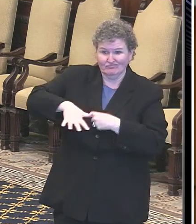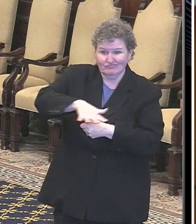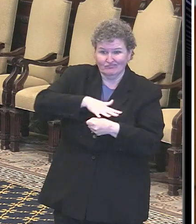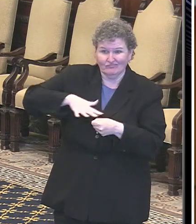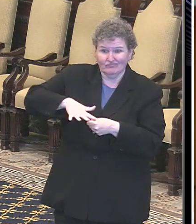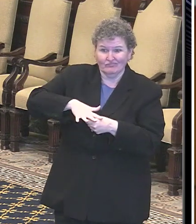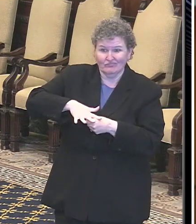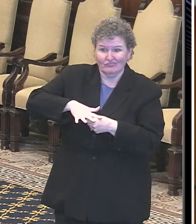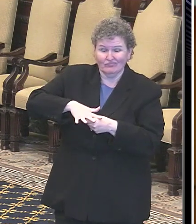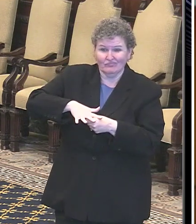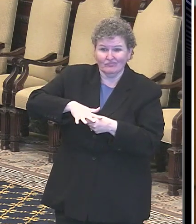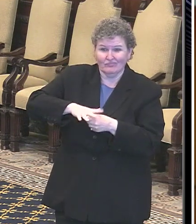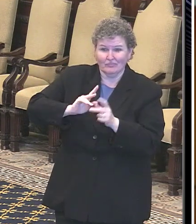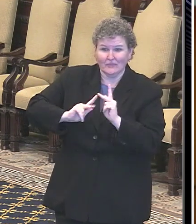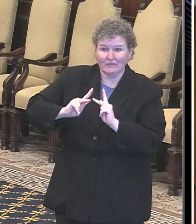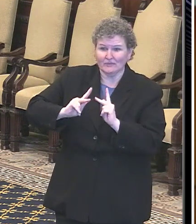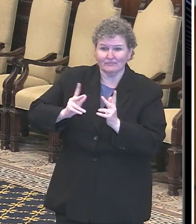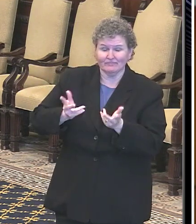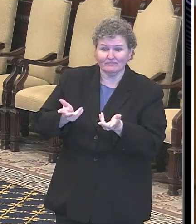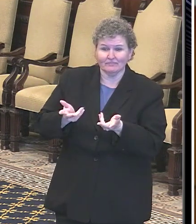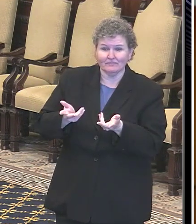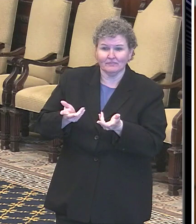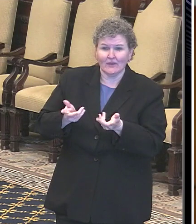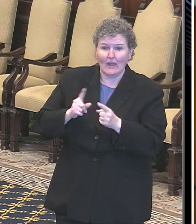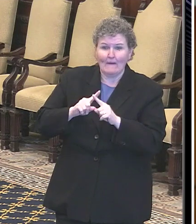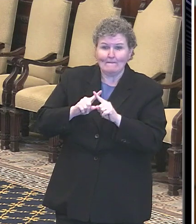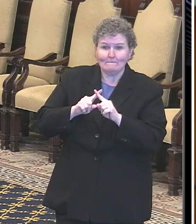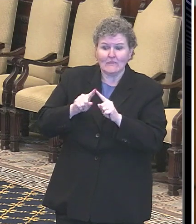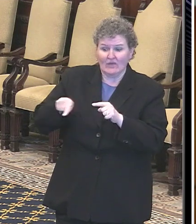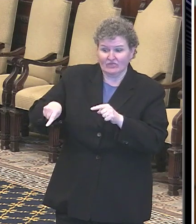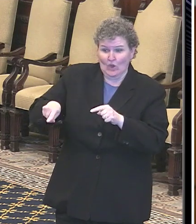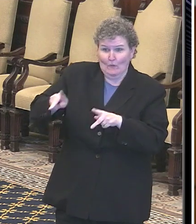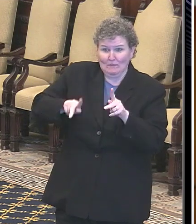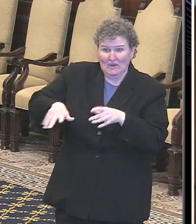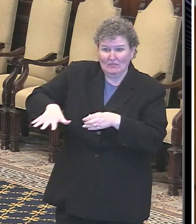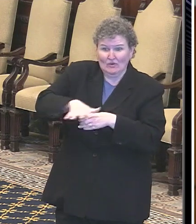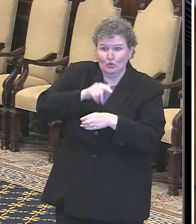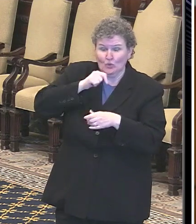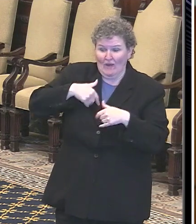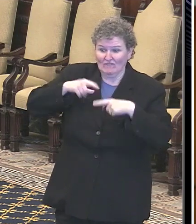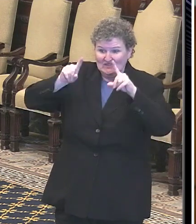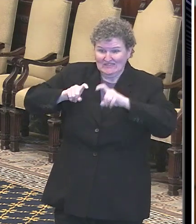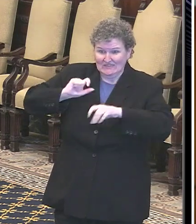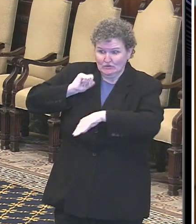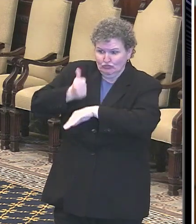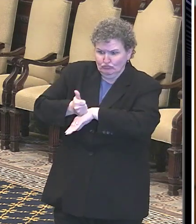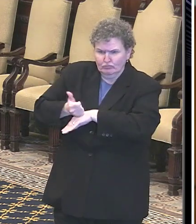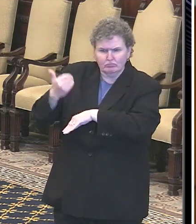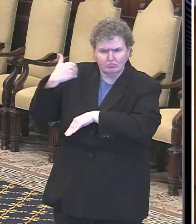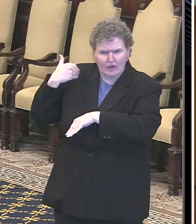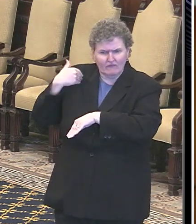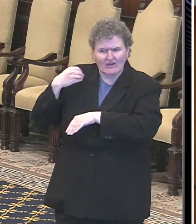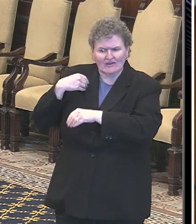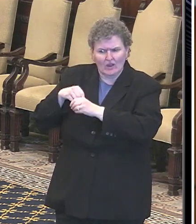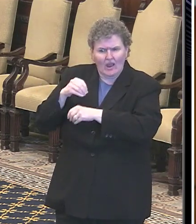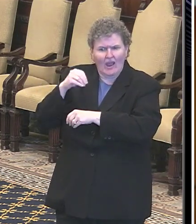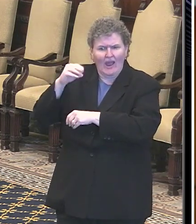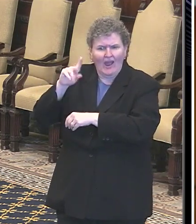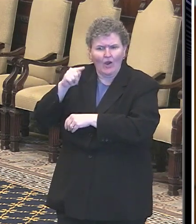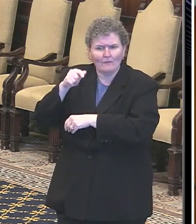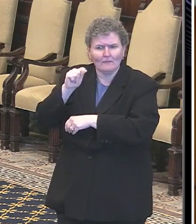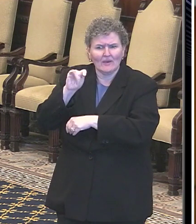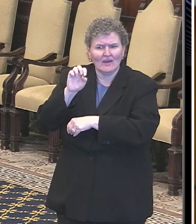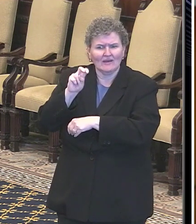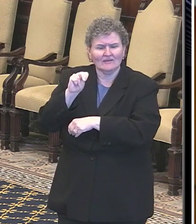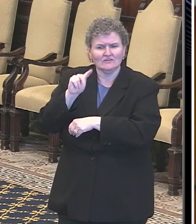all, and they're used to dealing with that population. And many of these sites have had testing before for their own patients, but what they're doing is expanding access to people